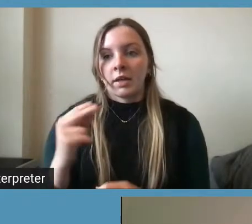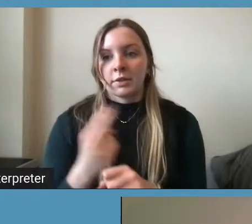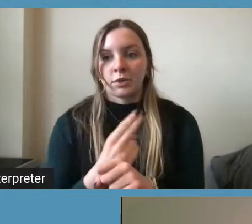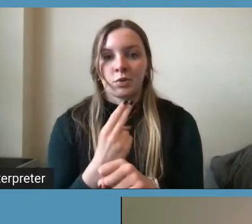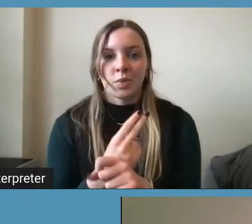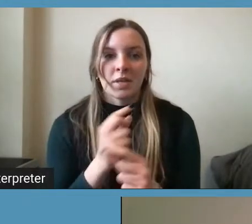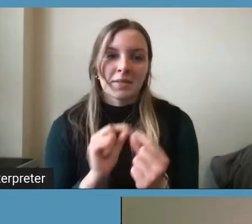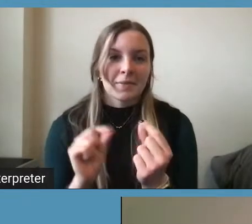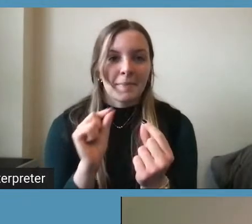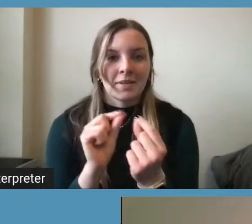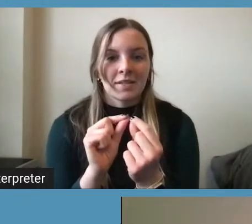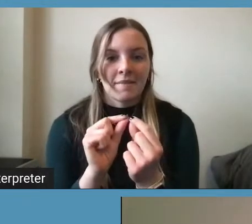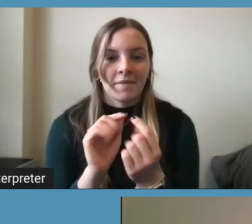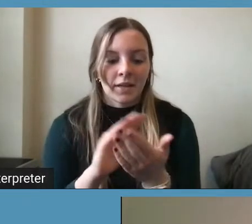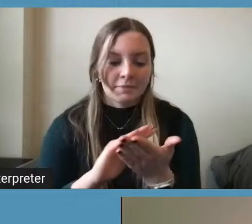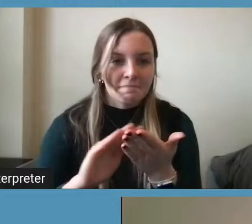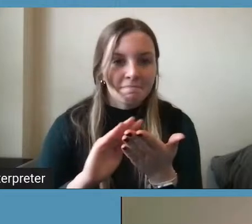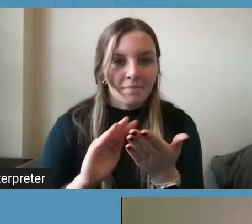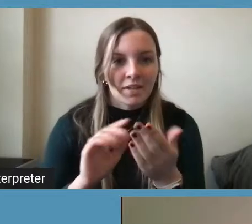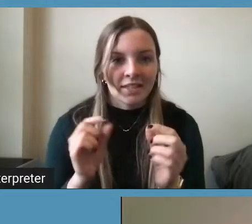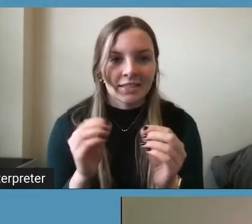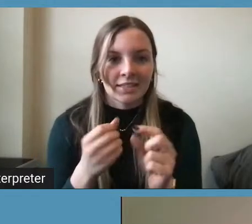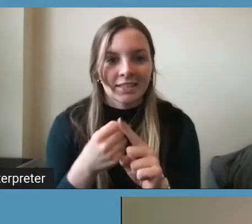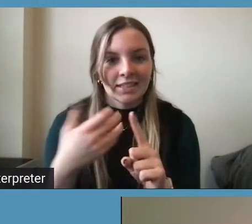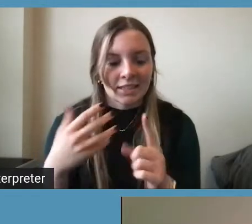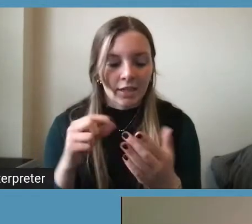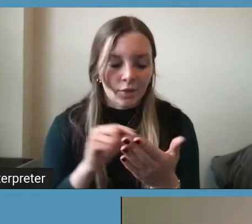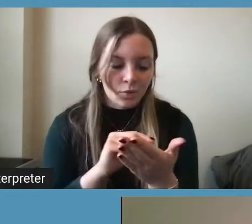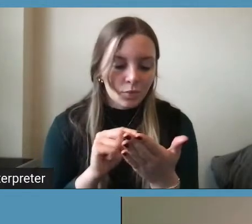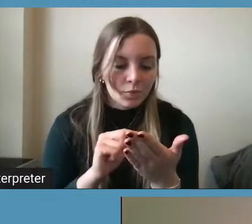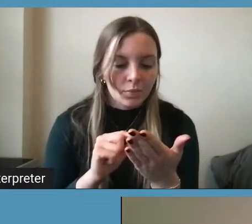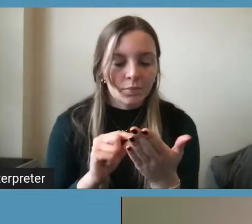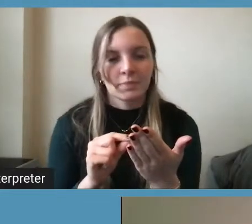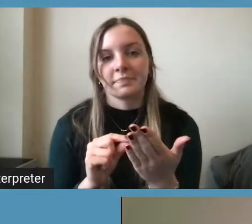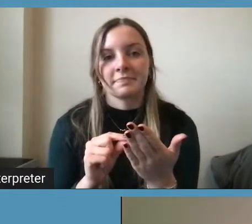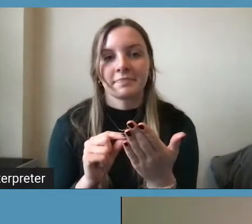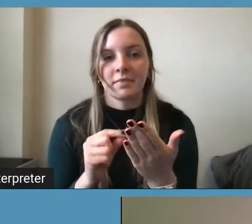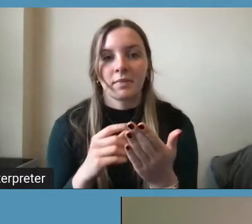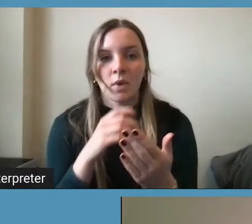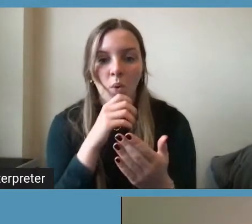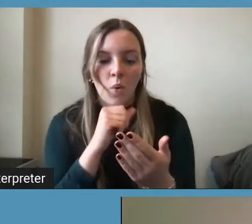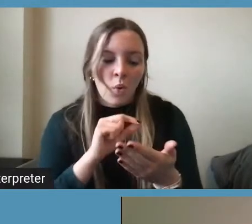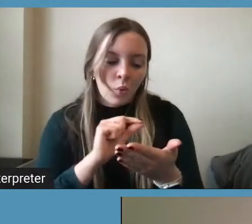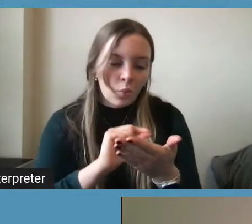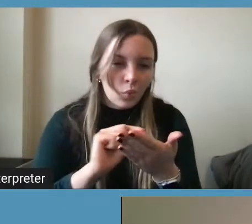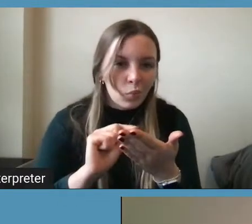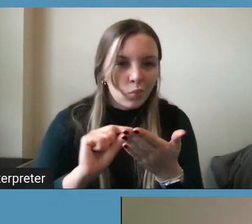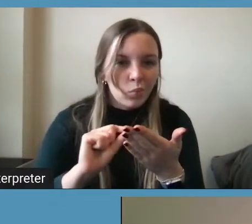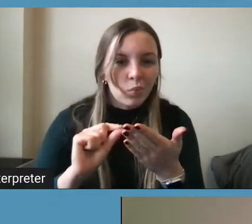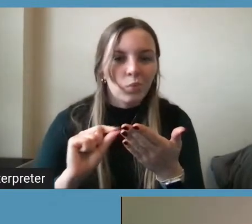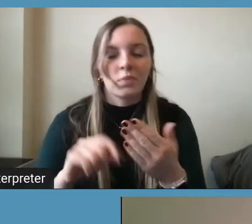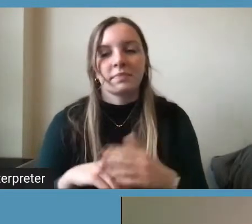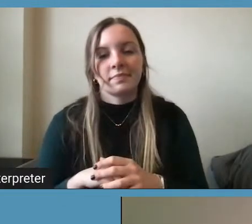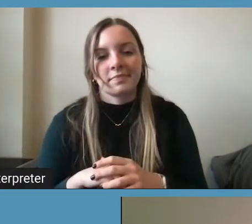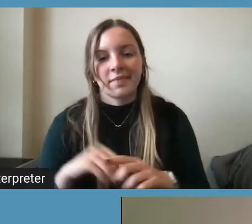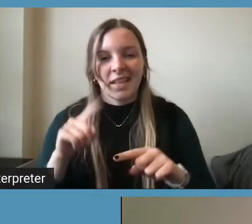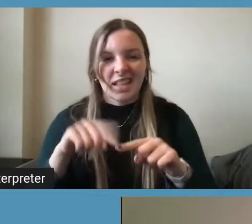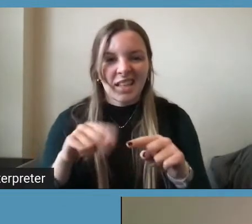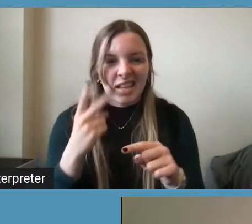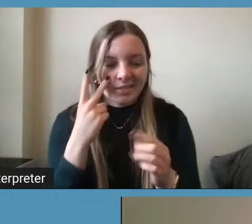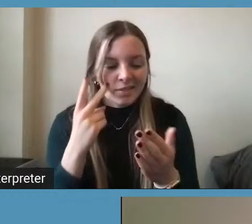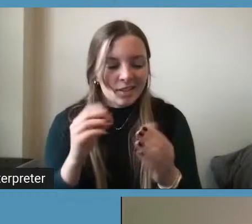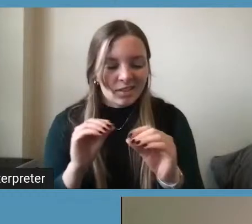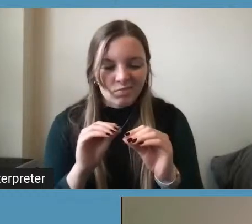So something like a faded inscription, trying to read a signature that's very hard to read, before and after treatment